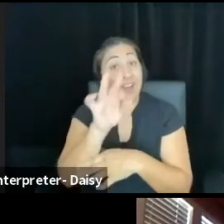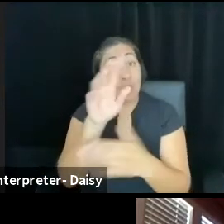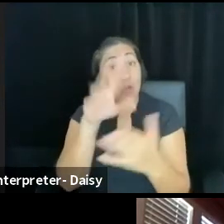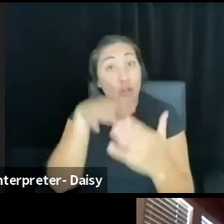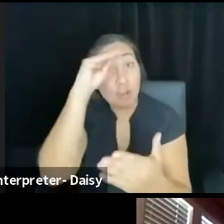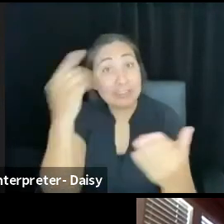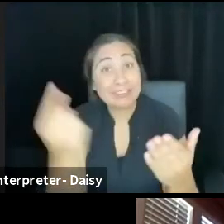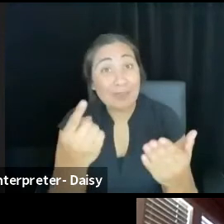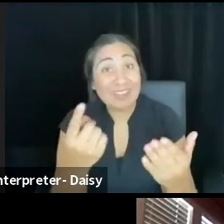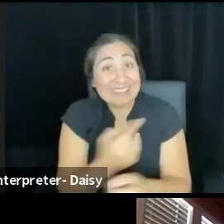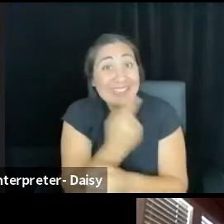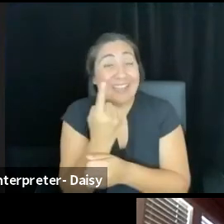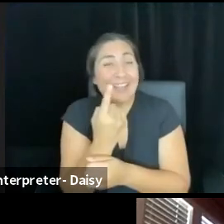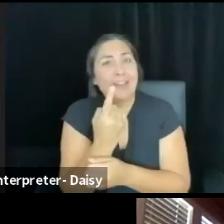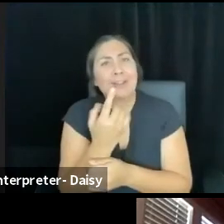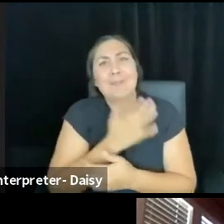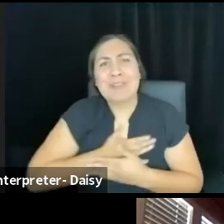keep breathing.